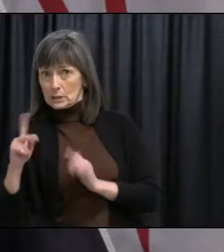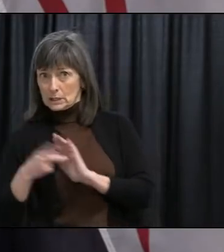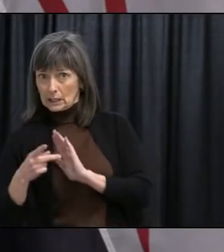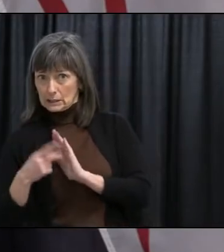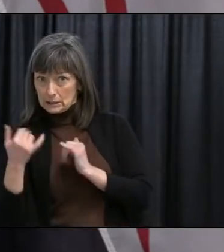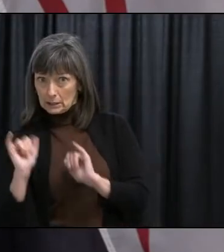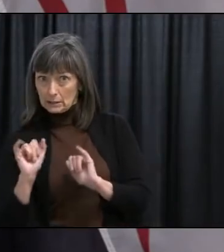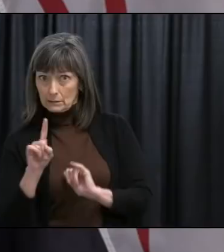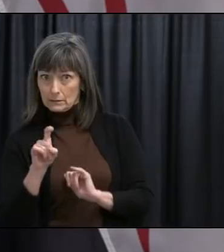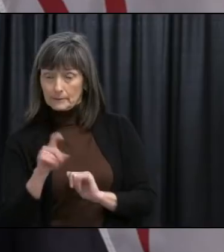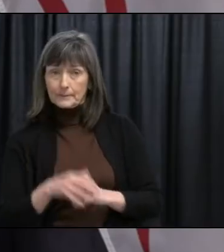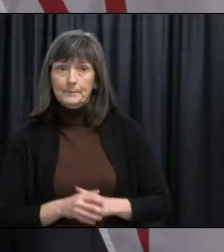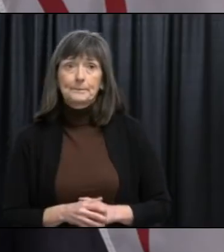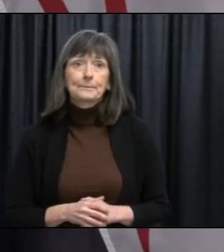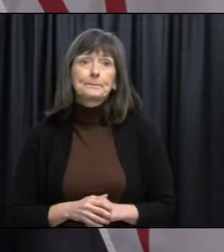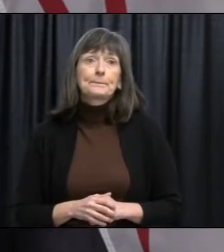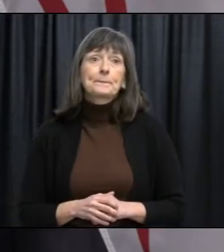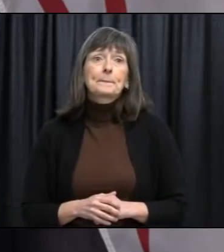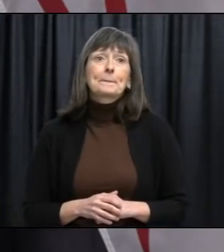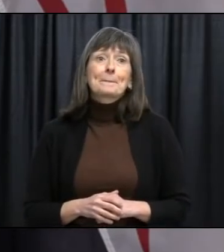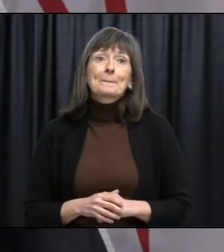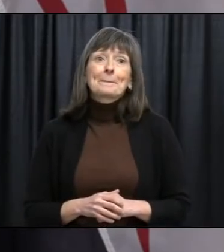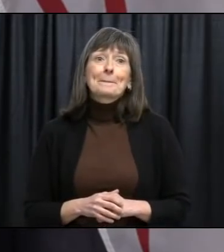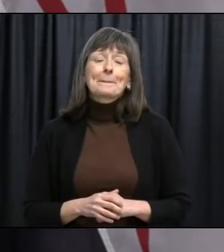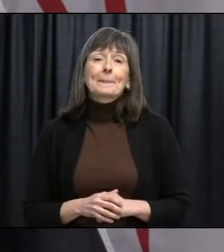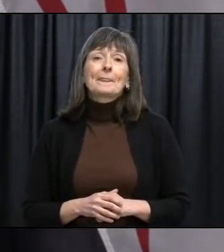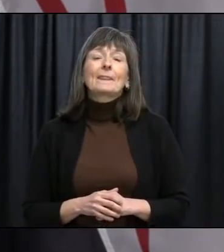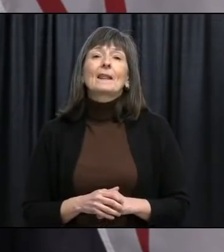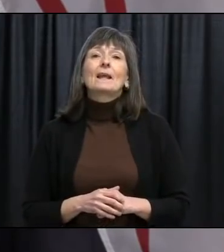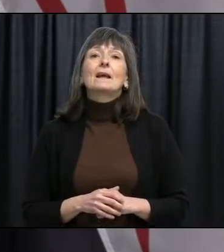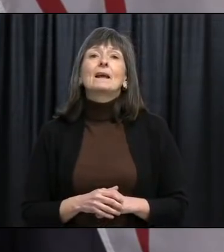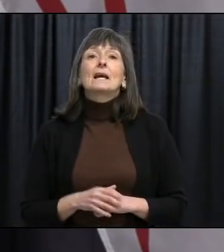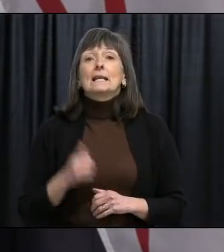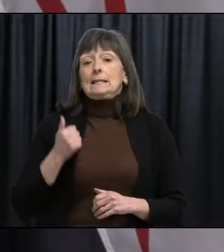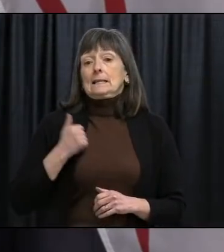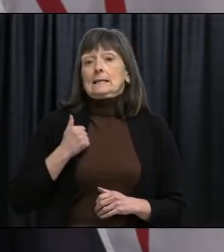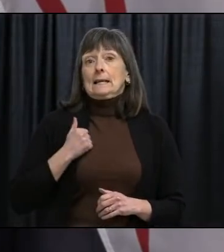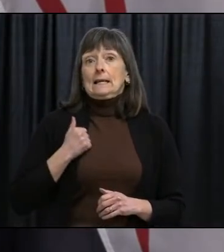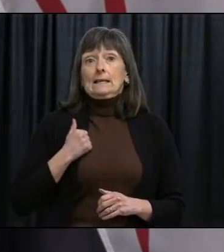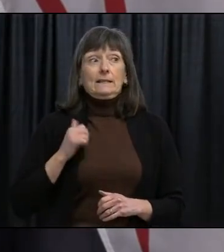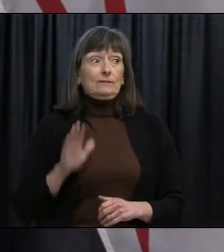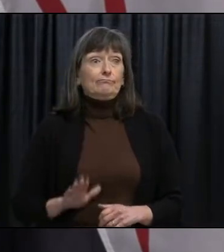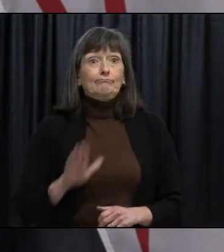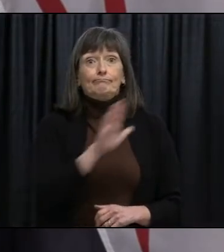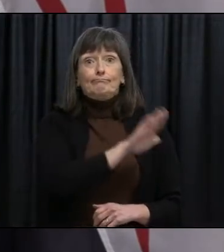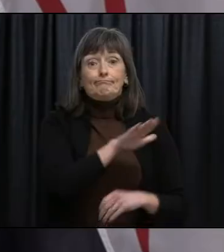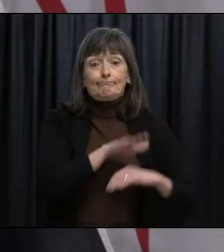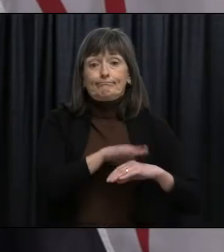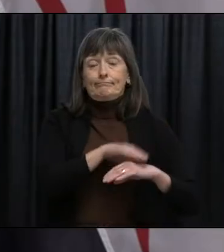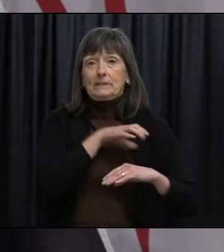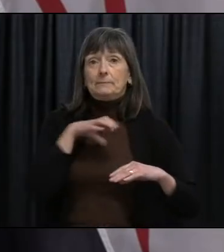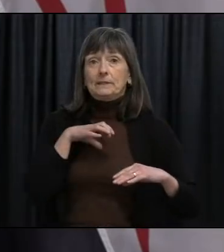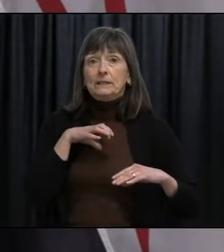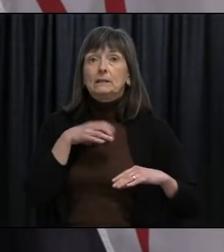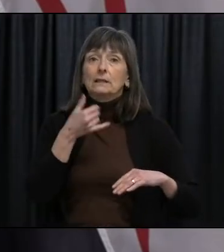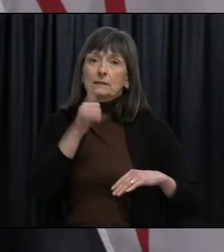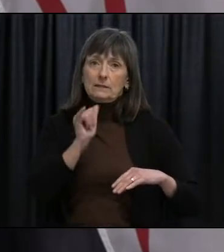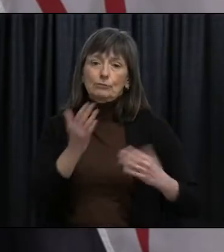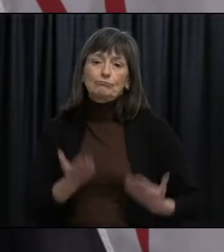At this point, the National Advisory Committee on Immunization are still recommending that everybody have 2 doses